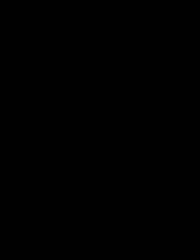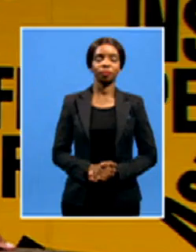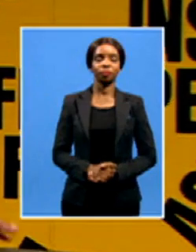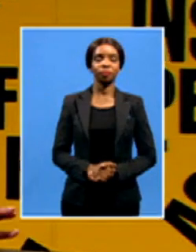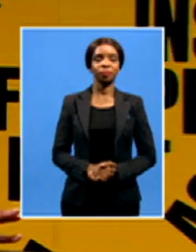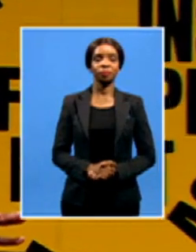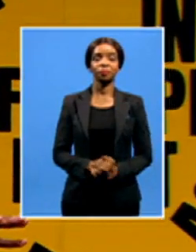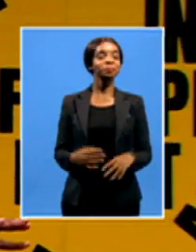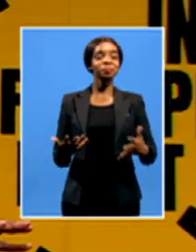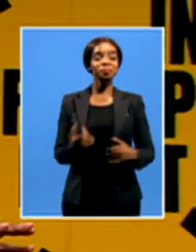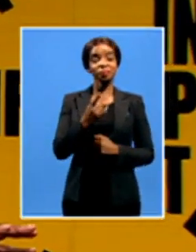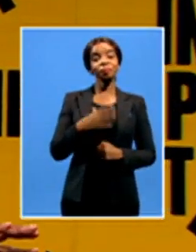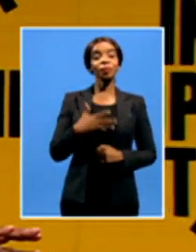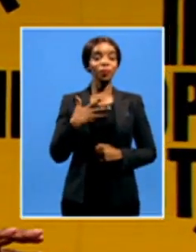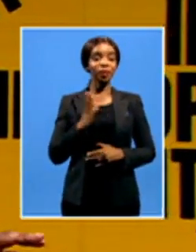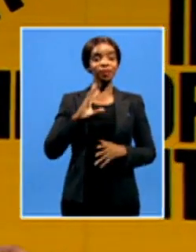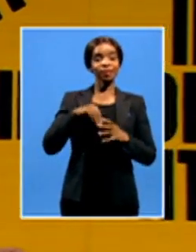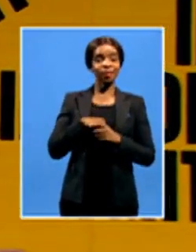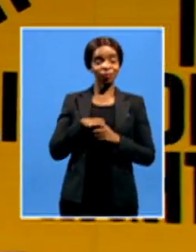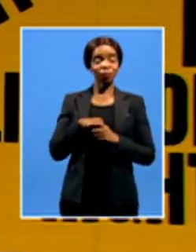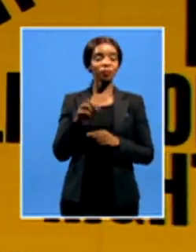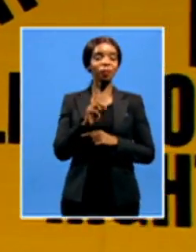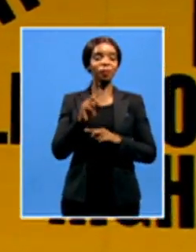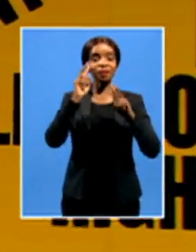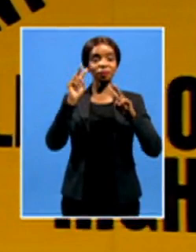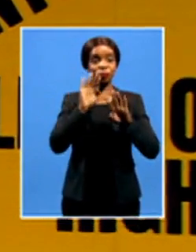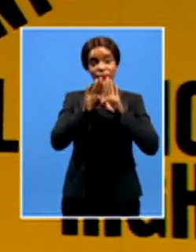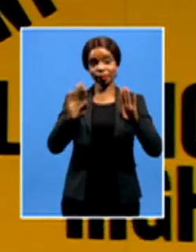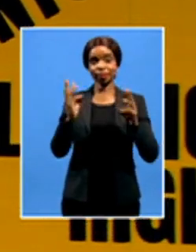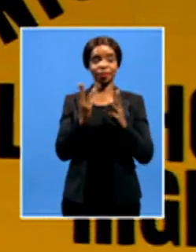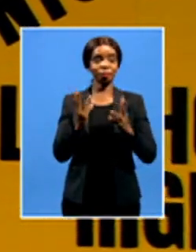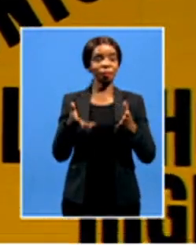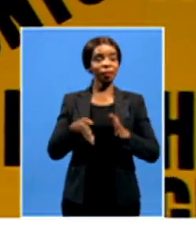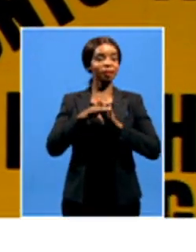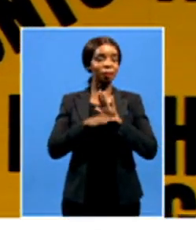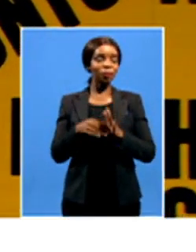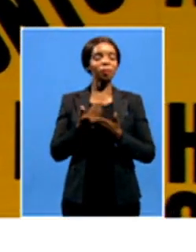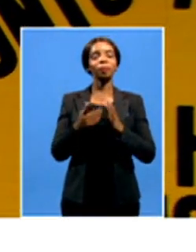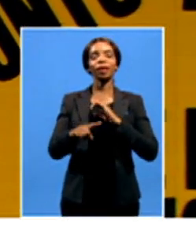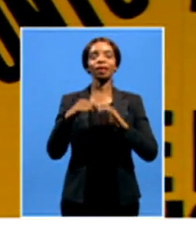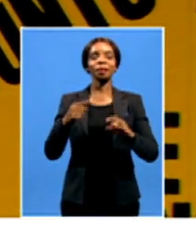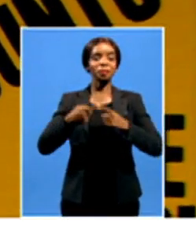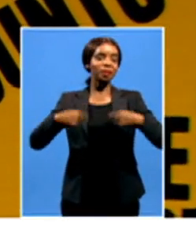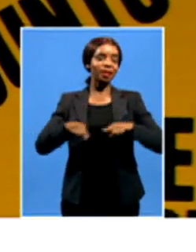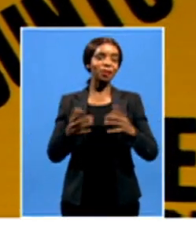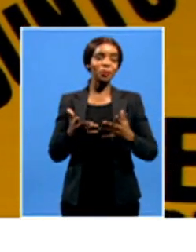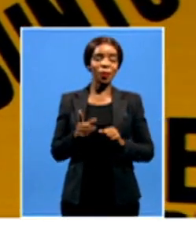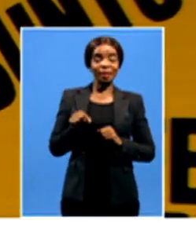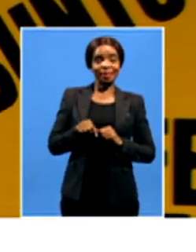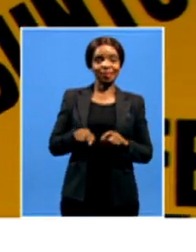democracy is all about. Now, if you want to be part of the People's View in our next show, all you have to do is send us an email to